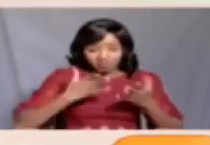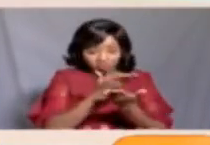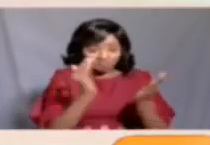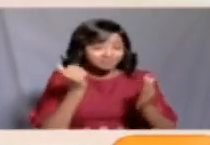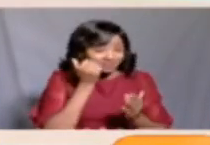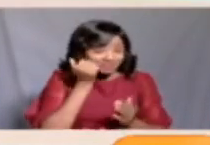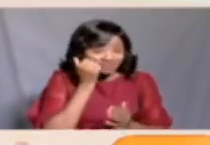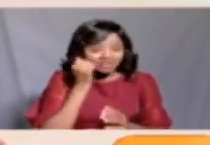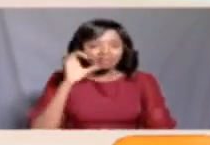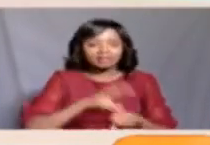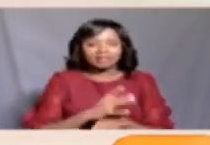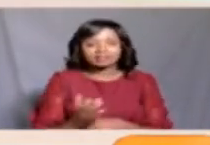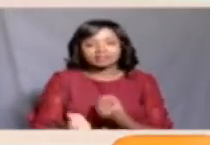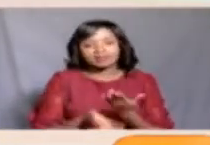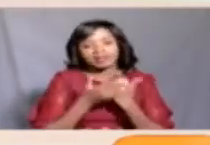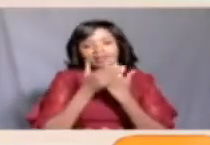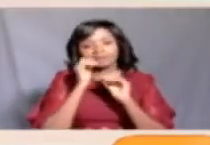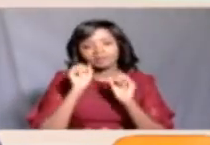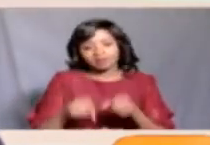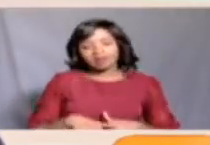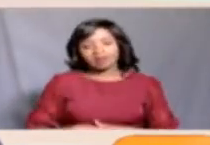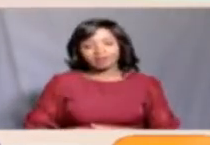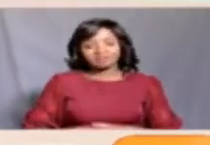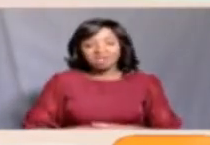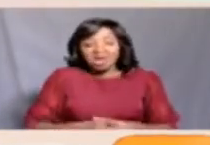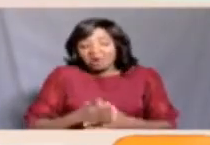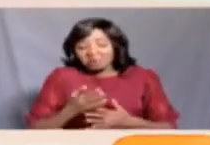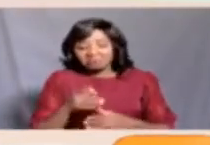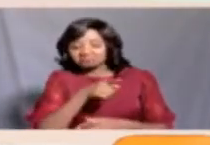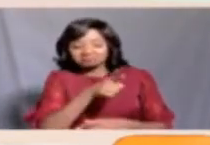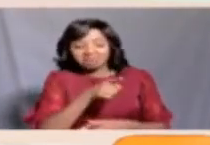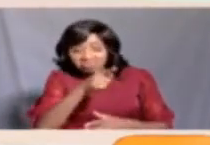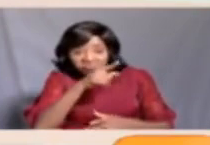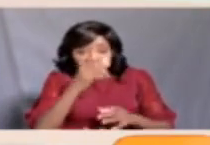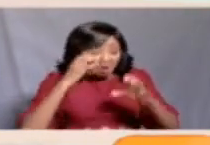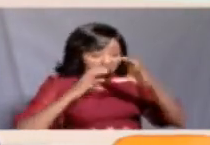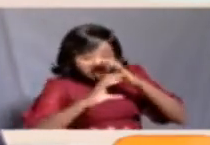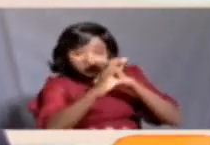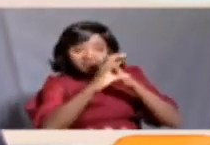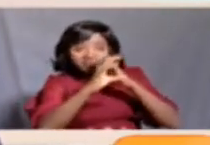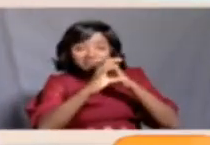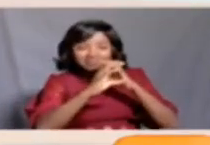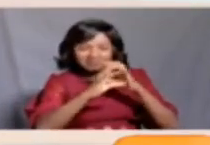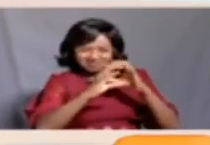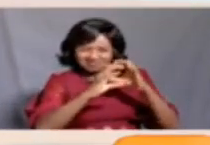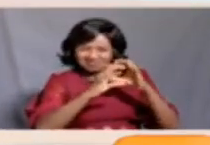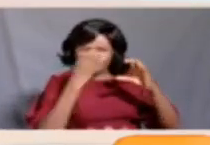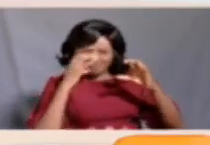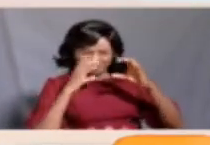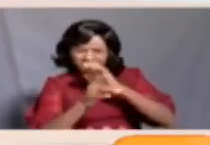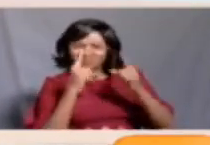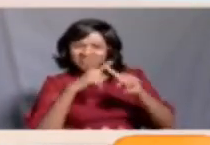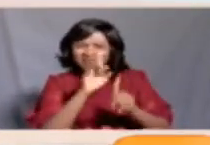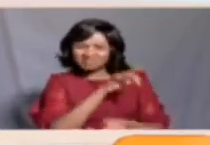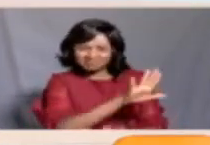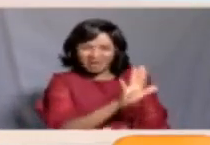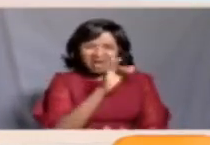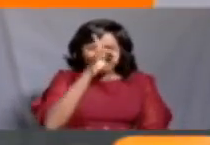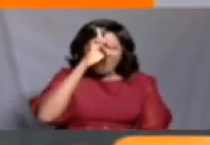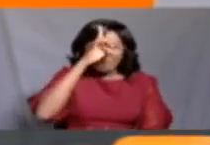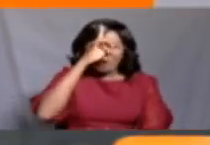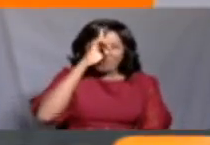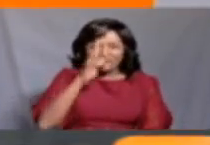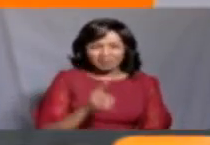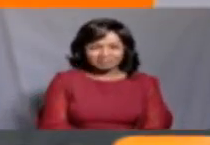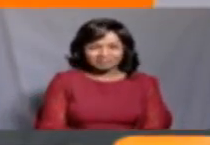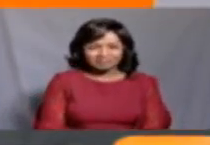As opposed to just kind of like perpetuate it and continue telling, oh yeah, you're a prophet, and someone's hallucinating. Another one here, and I'll pair it with another